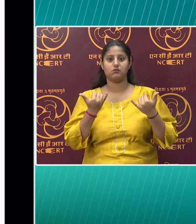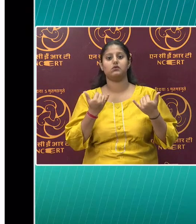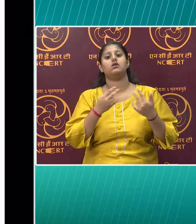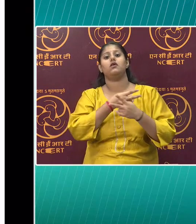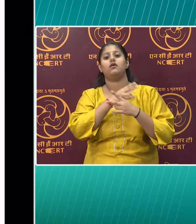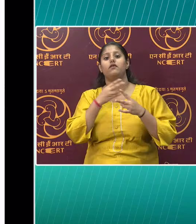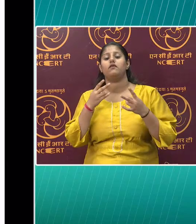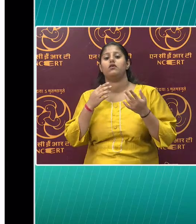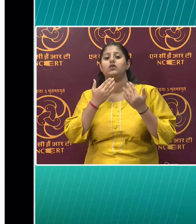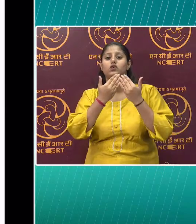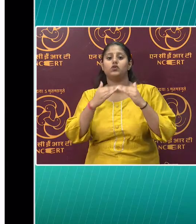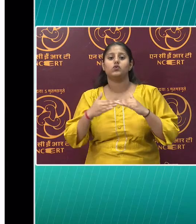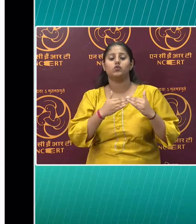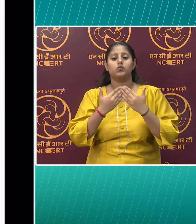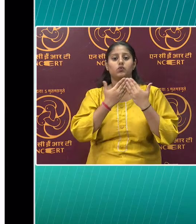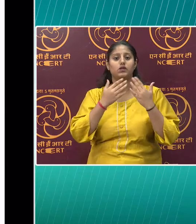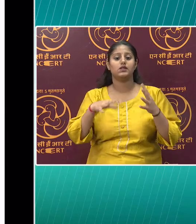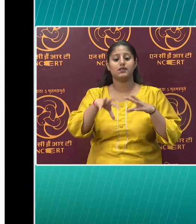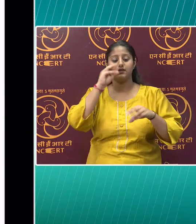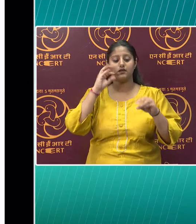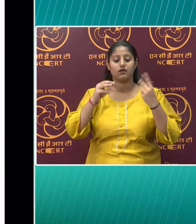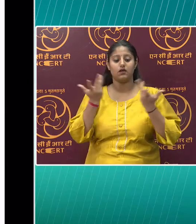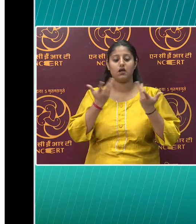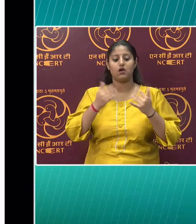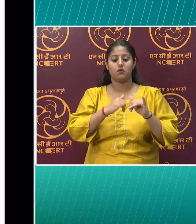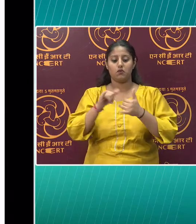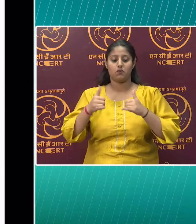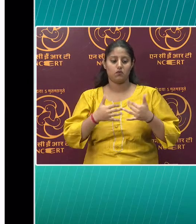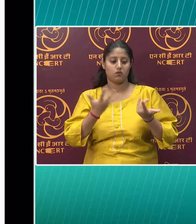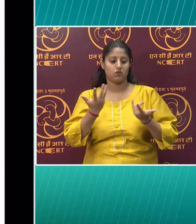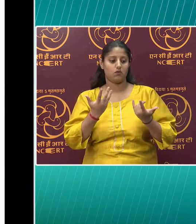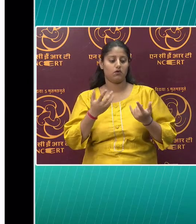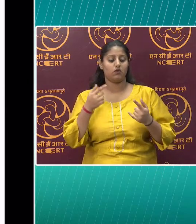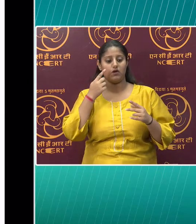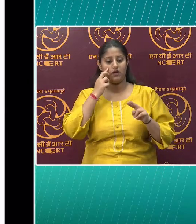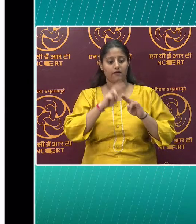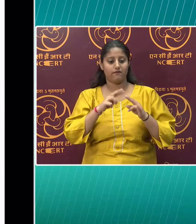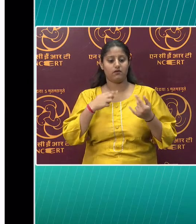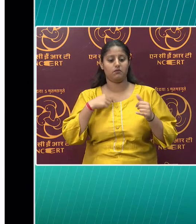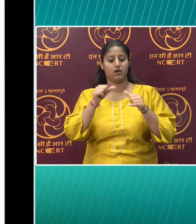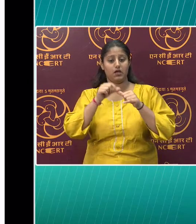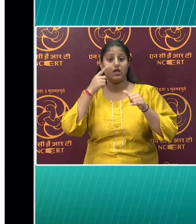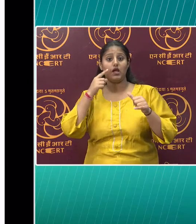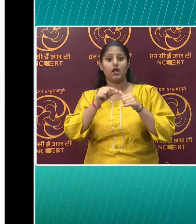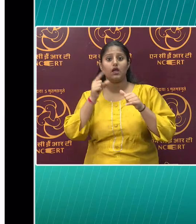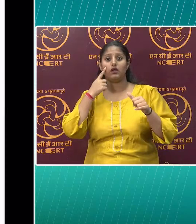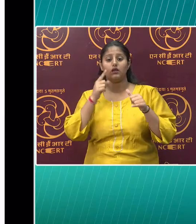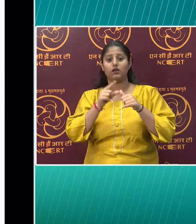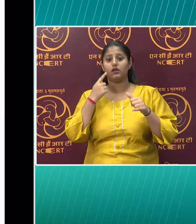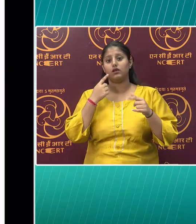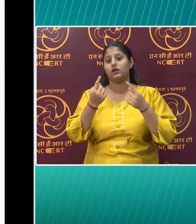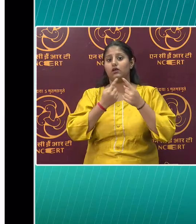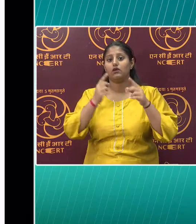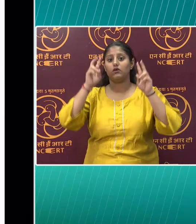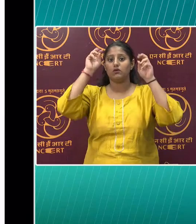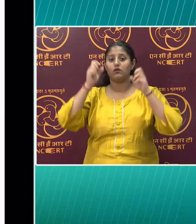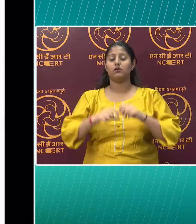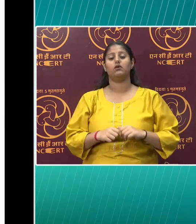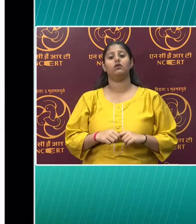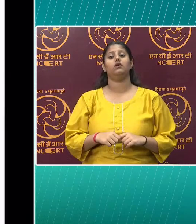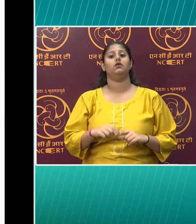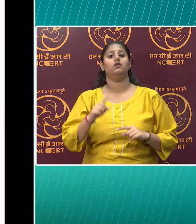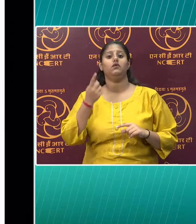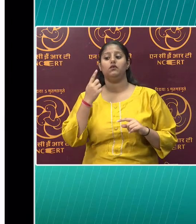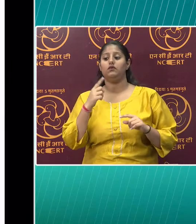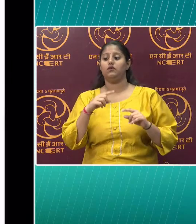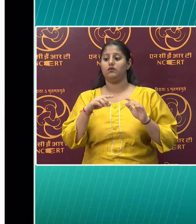so students will learn how to communicate with devices. When we are talking about AI, now this is going to be the first step for them